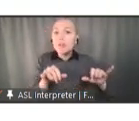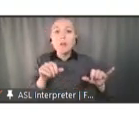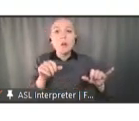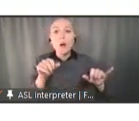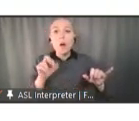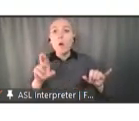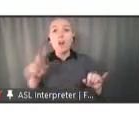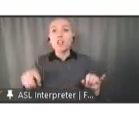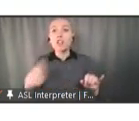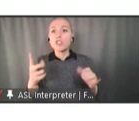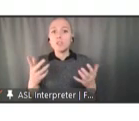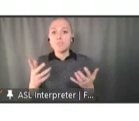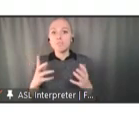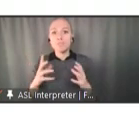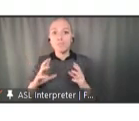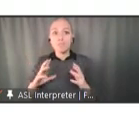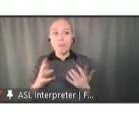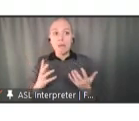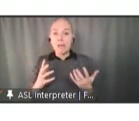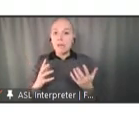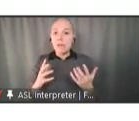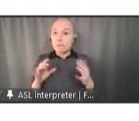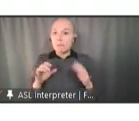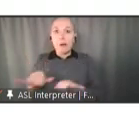heterogeneous group of rashes?